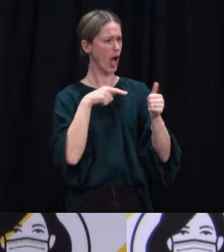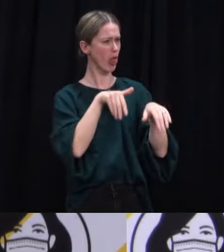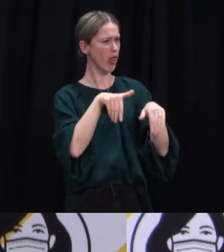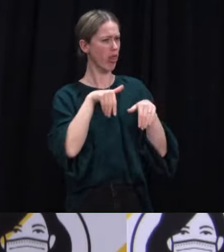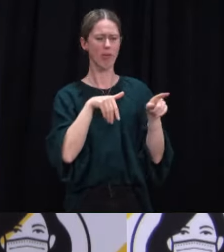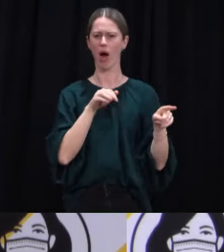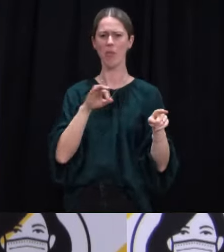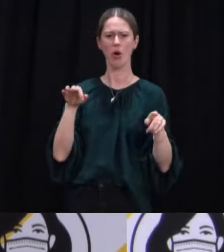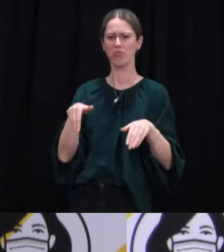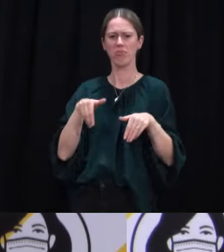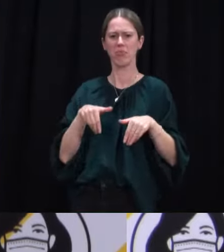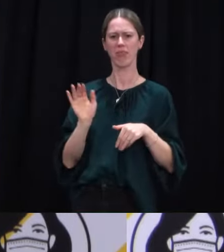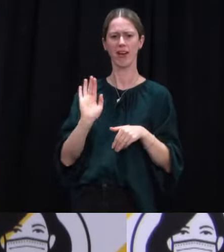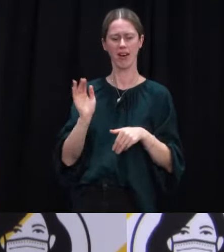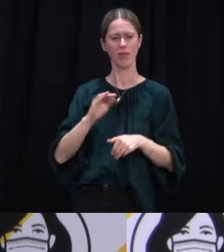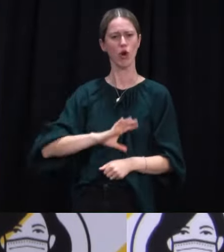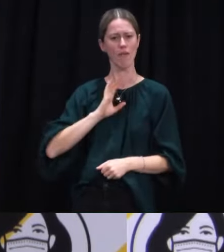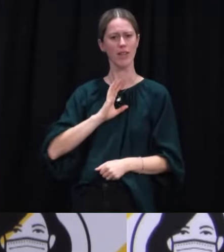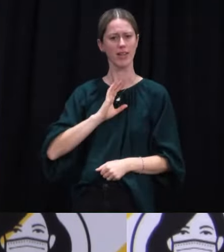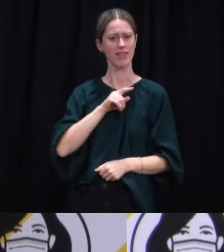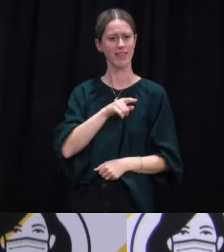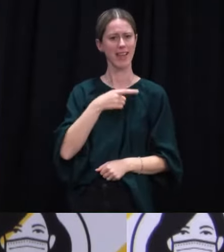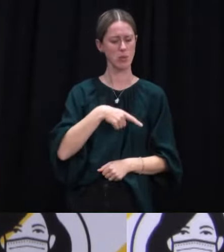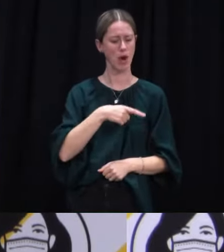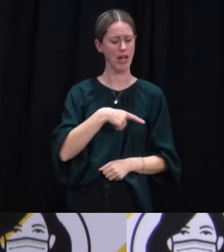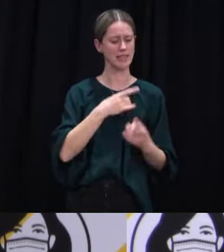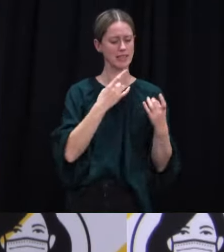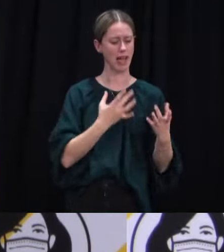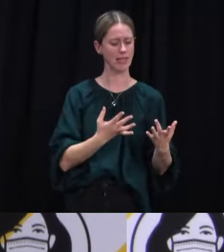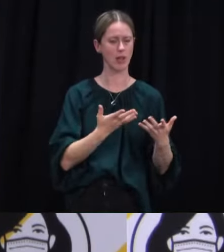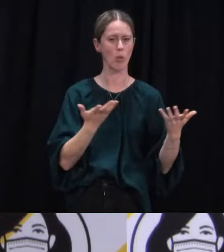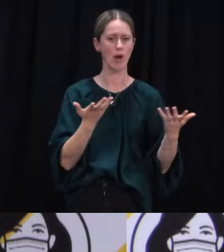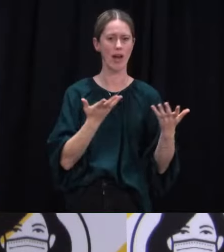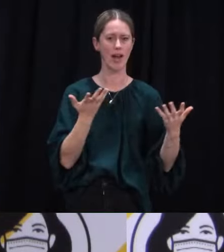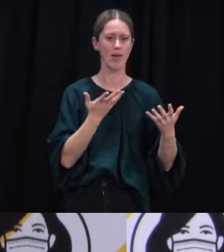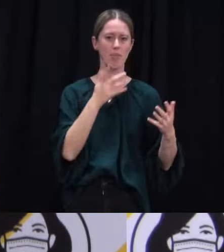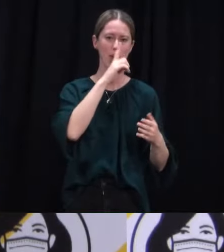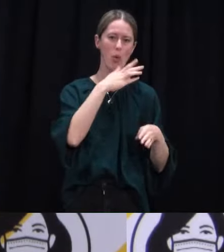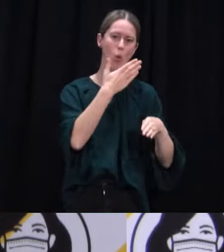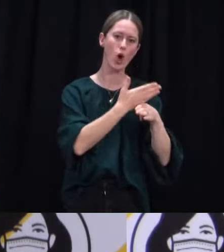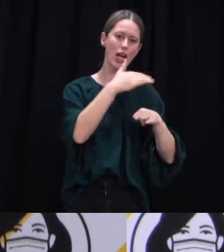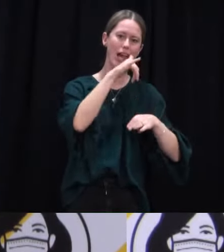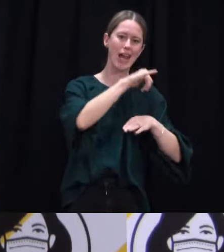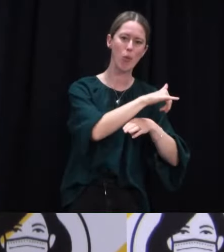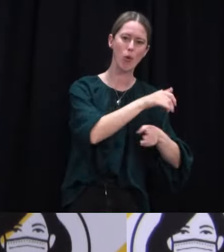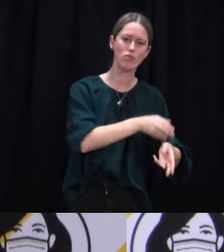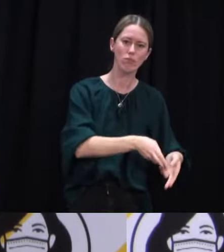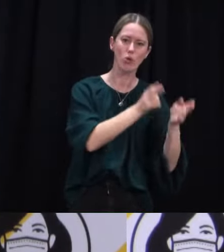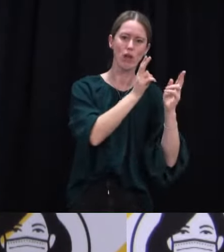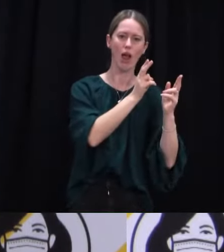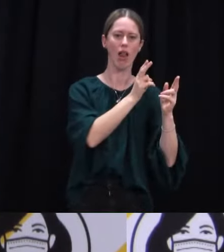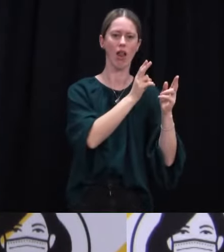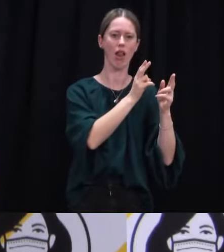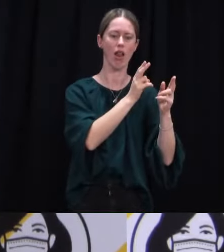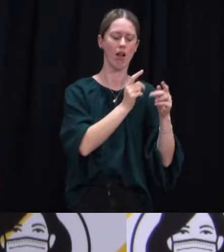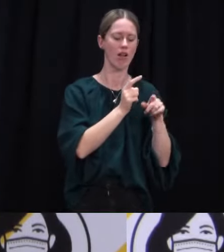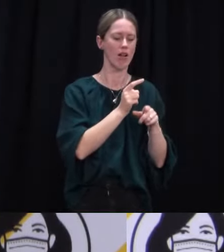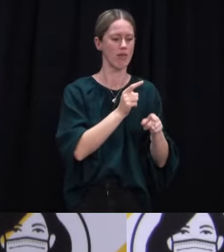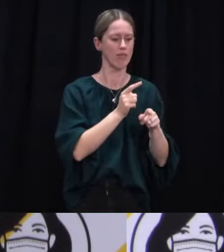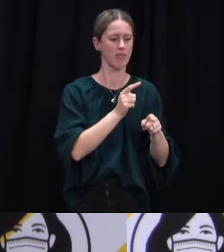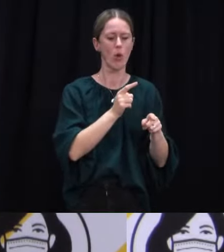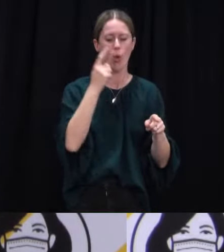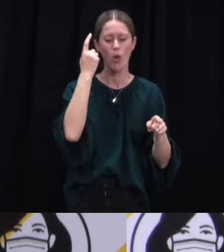Not resistant. I do have confidence in it. That's why we're rolling it out in the border settings and also looking at where it could be rolled out